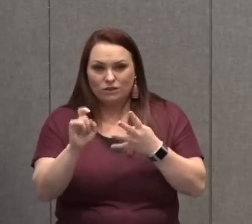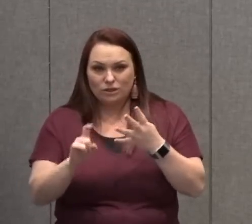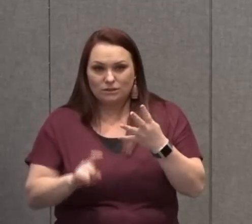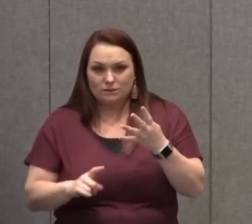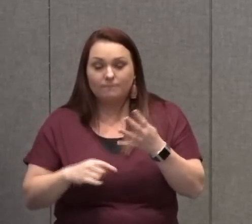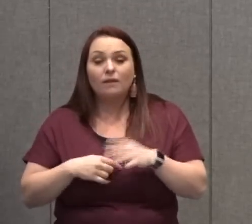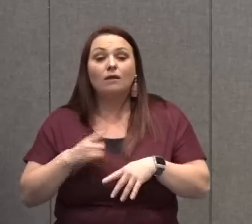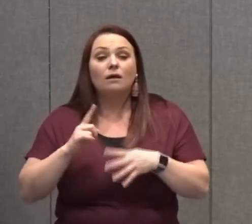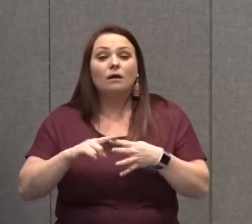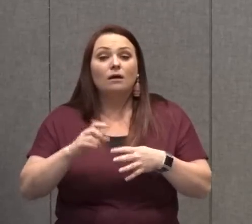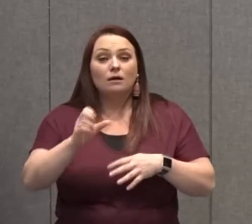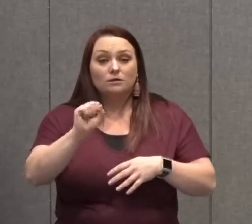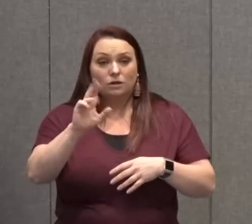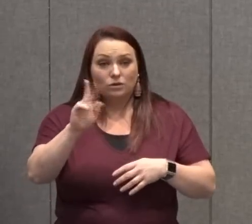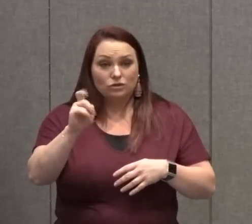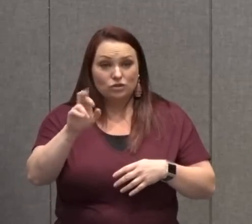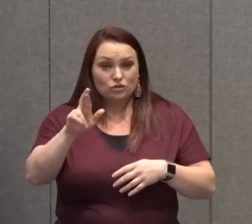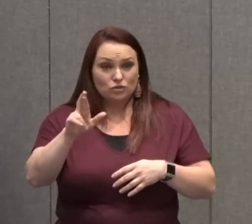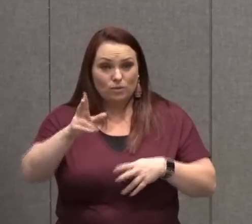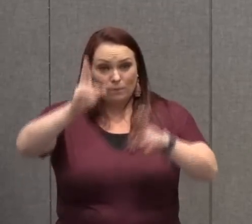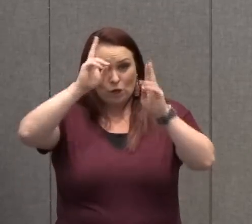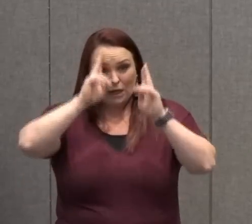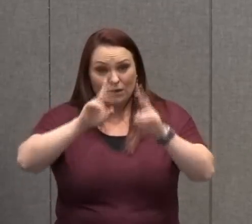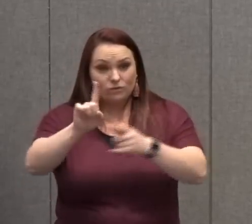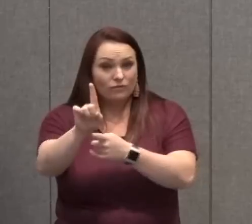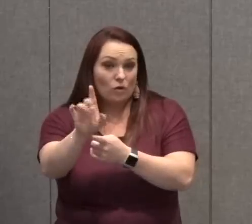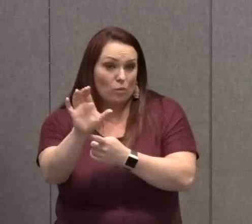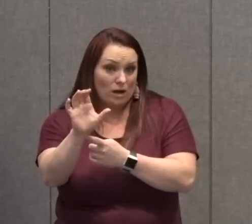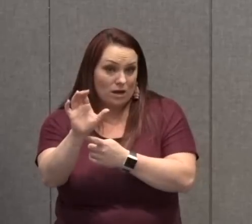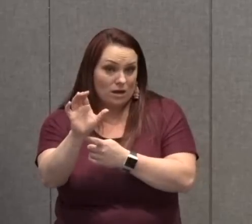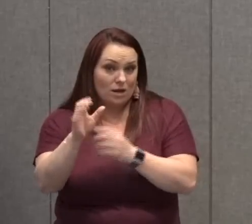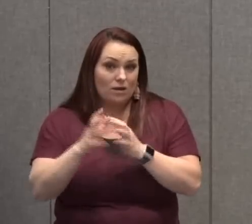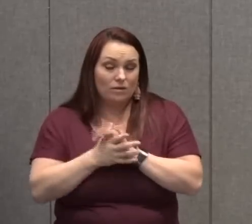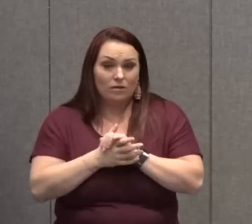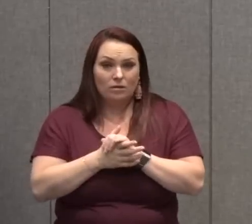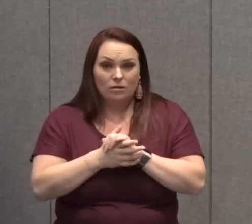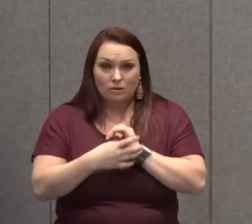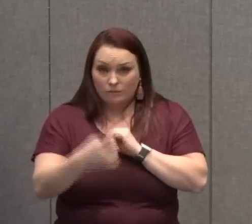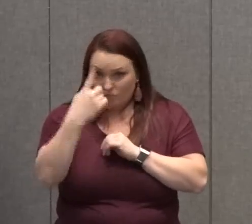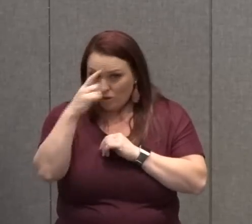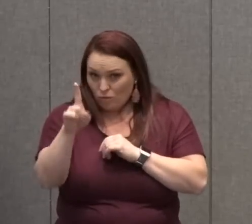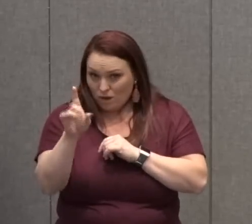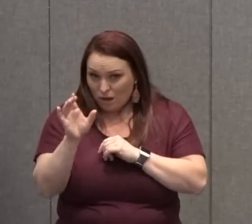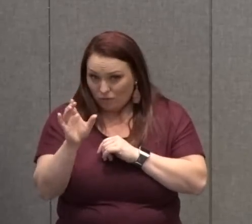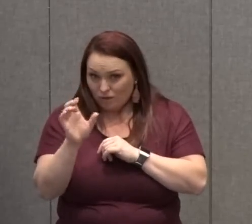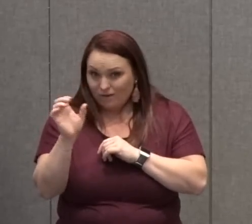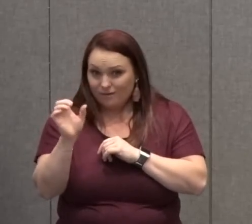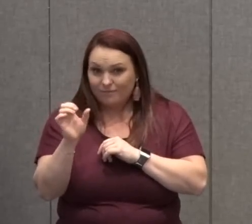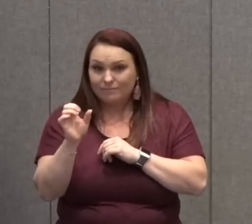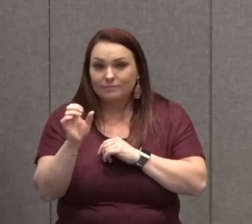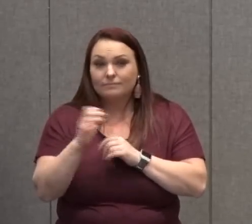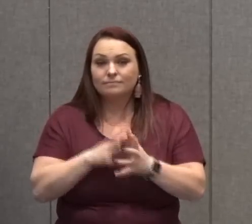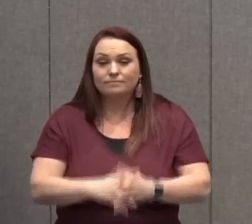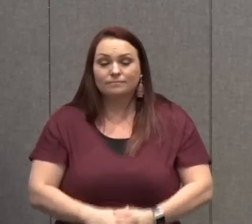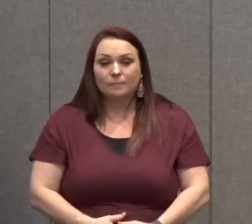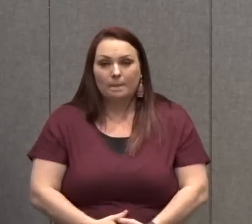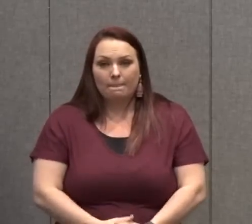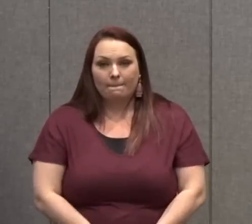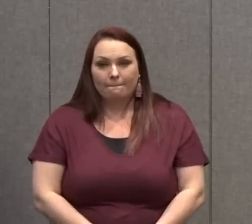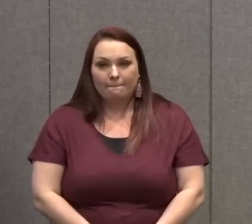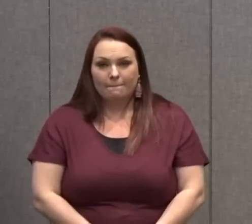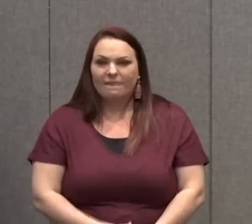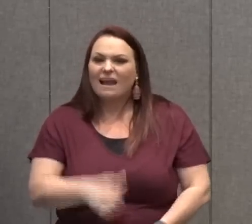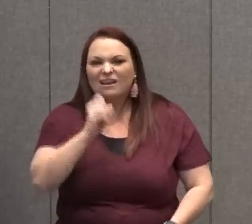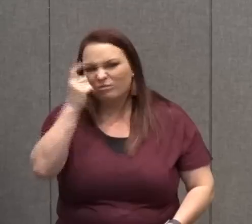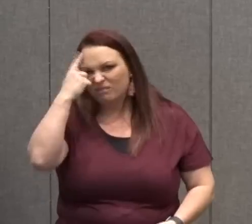ahead and do superheroes for 100 cool superheroes for 100 yes all right I don't need my